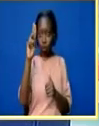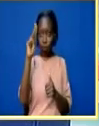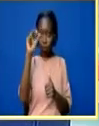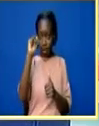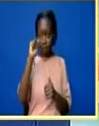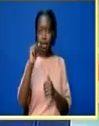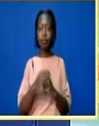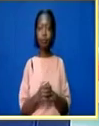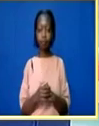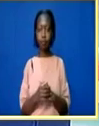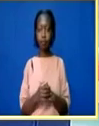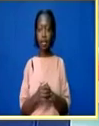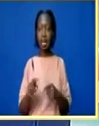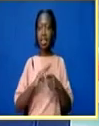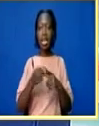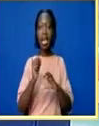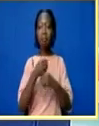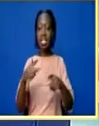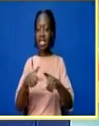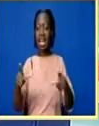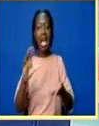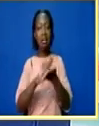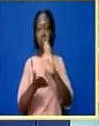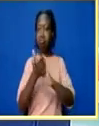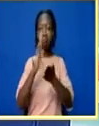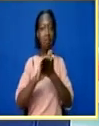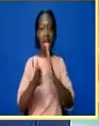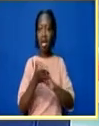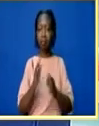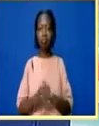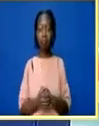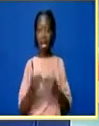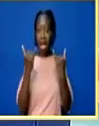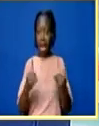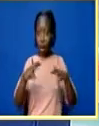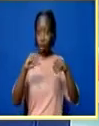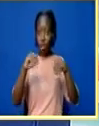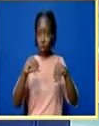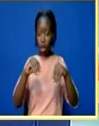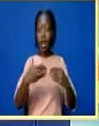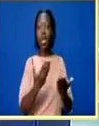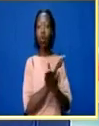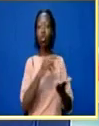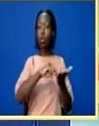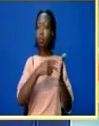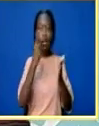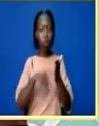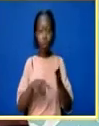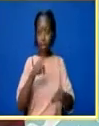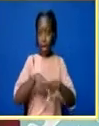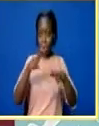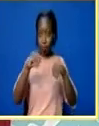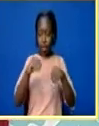part. Okay. So leaving the ground bare and fertile. All right. So soil erosion is the carrying away of the